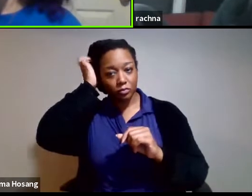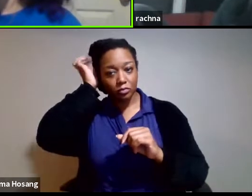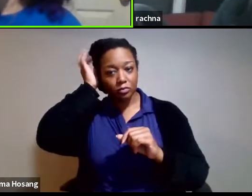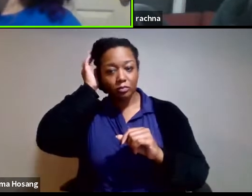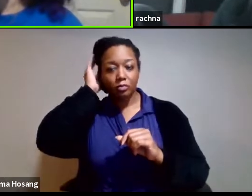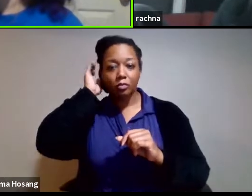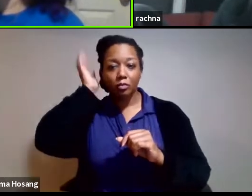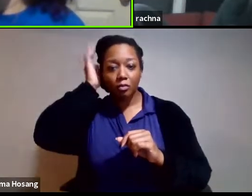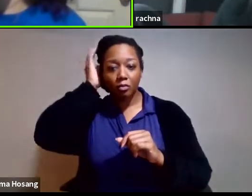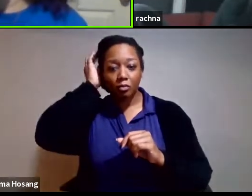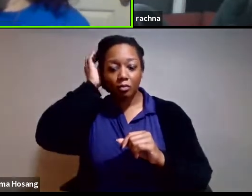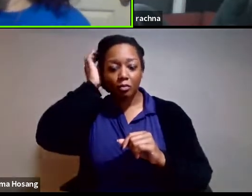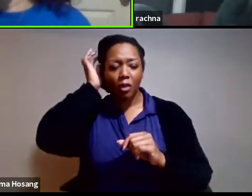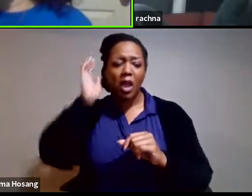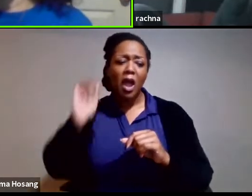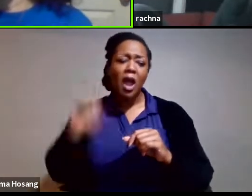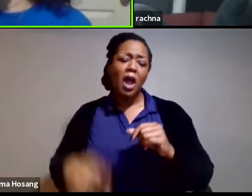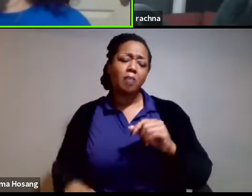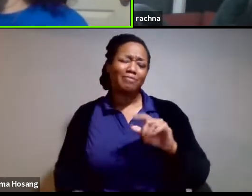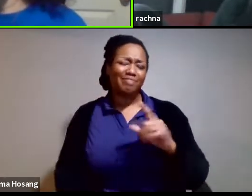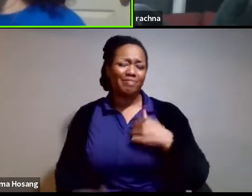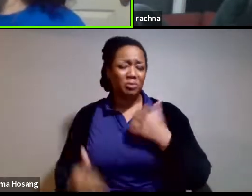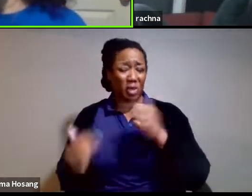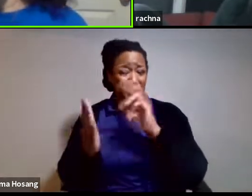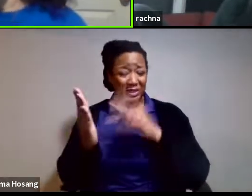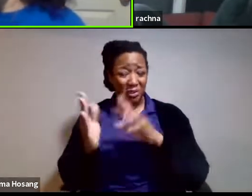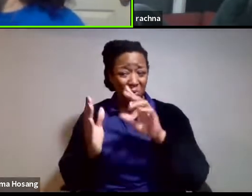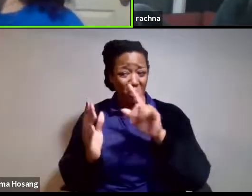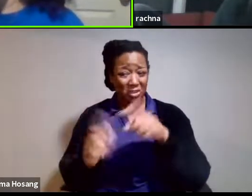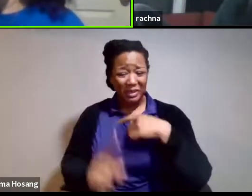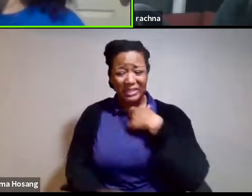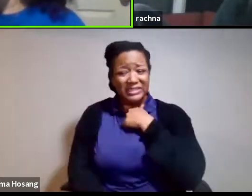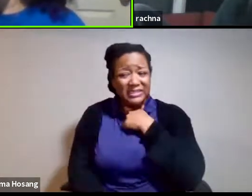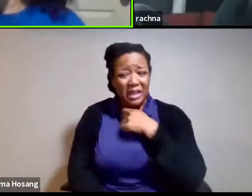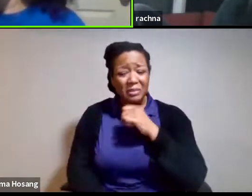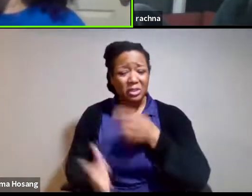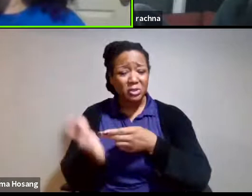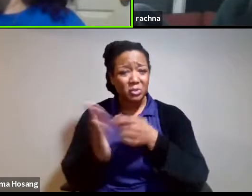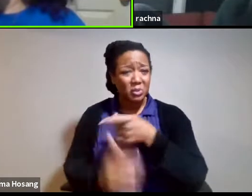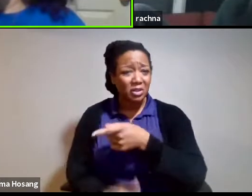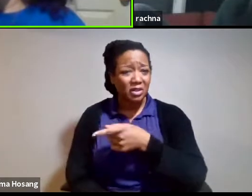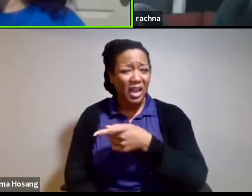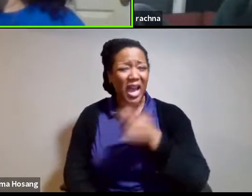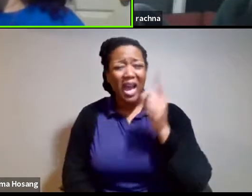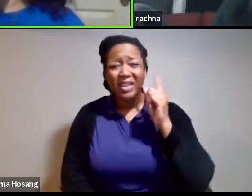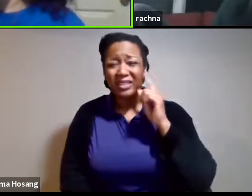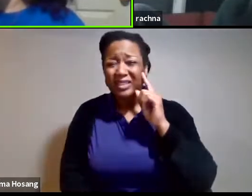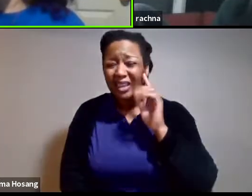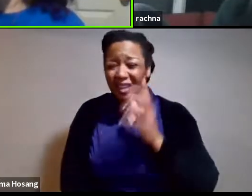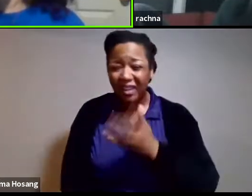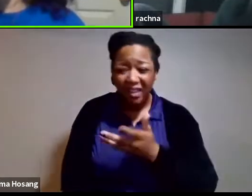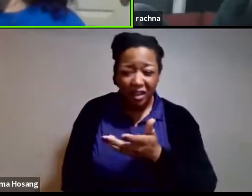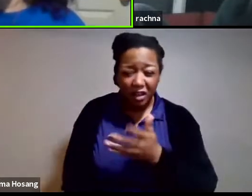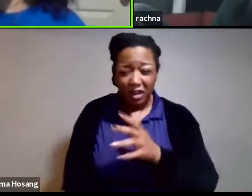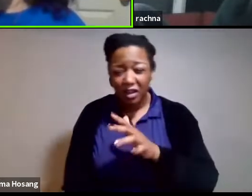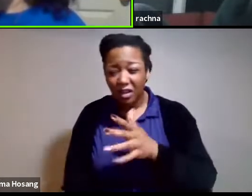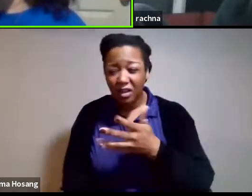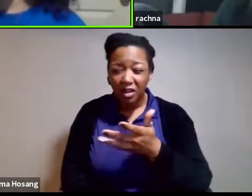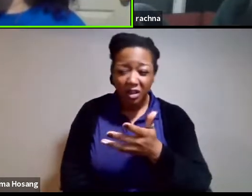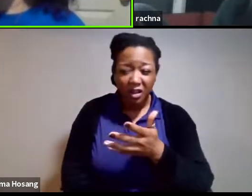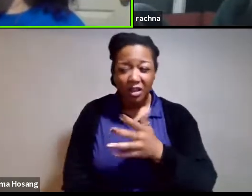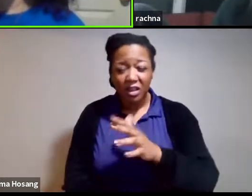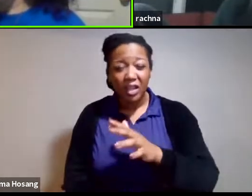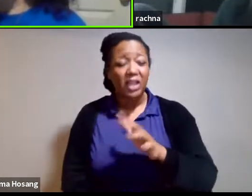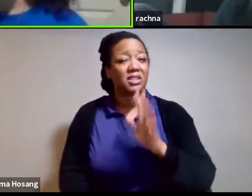I'm not sure that I'm fully understanding the question. I apologize. I think that it is about the